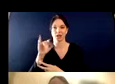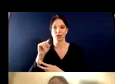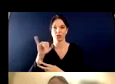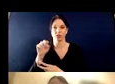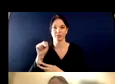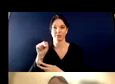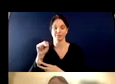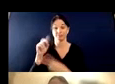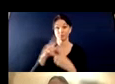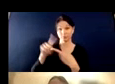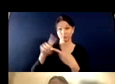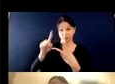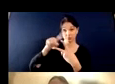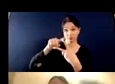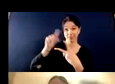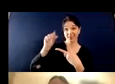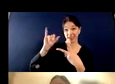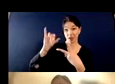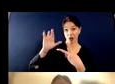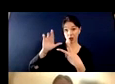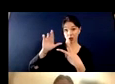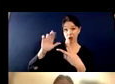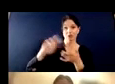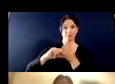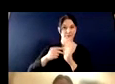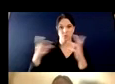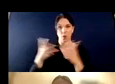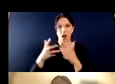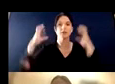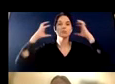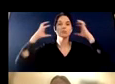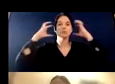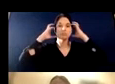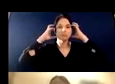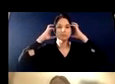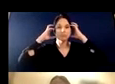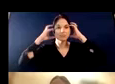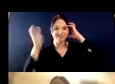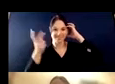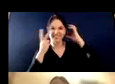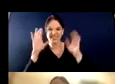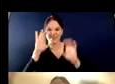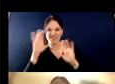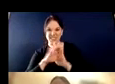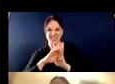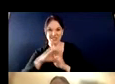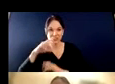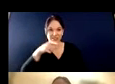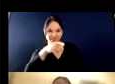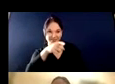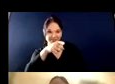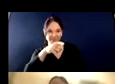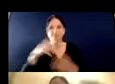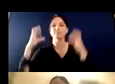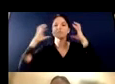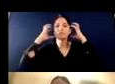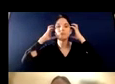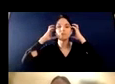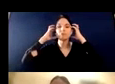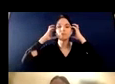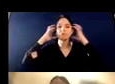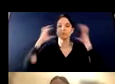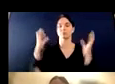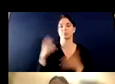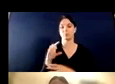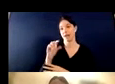Air conduction is measured via headphones, like this little guy is wearing here. And air conduction essentially